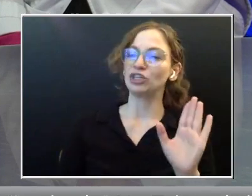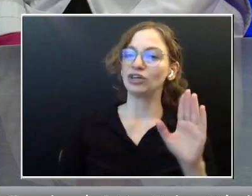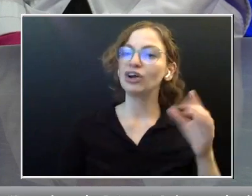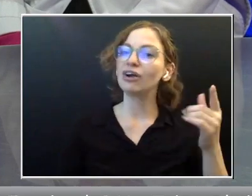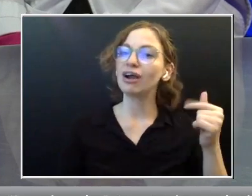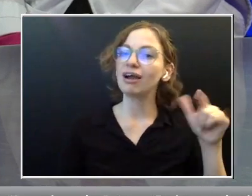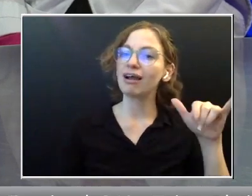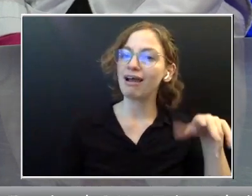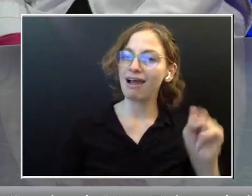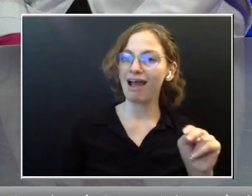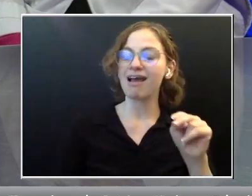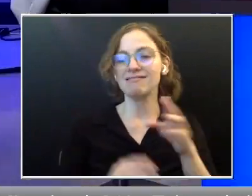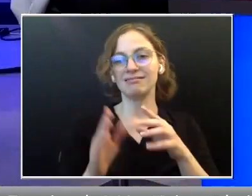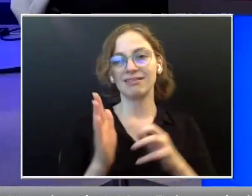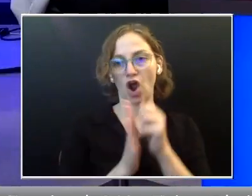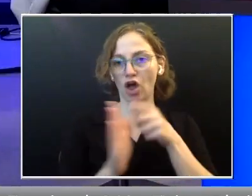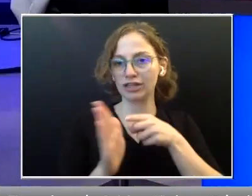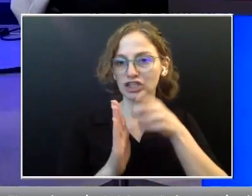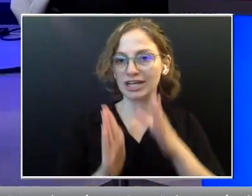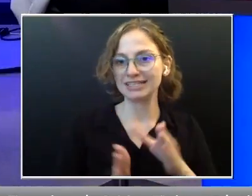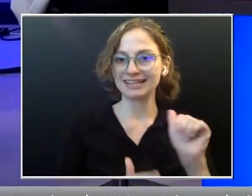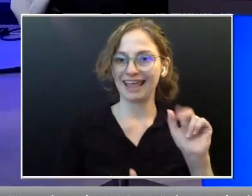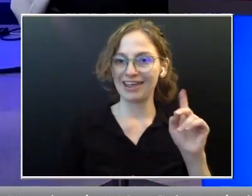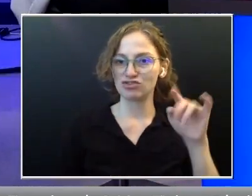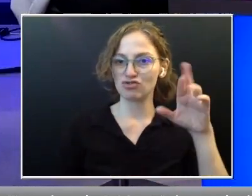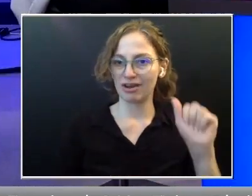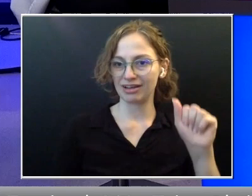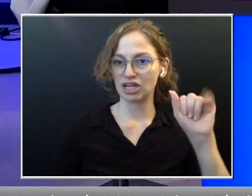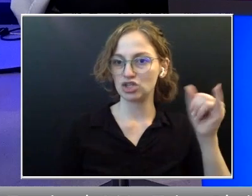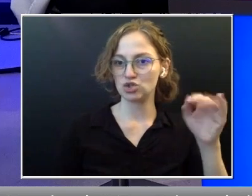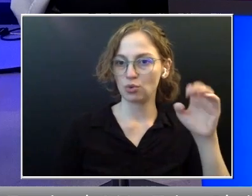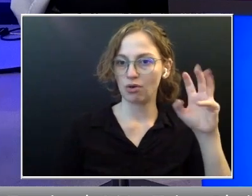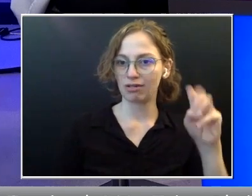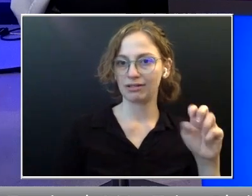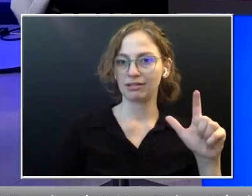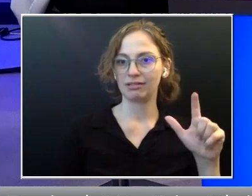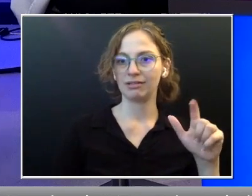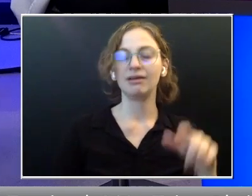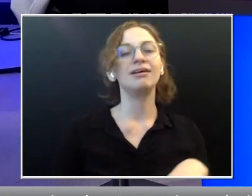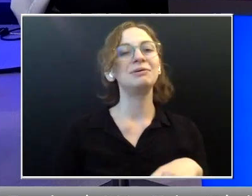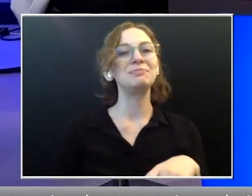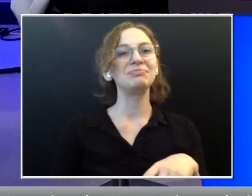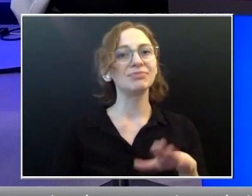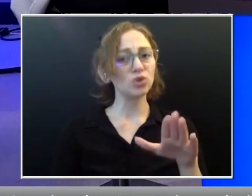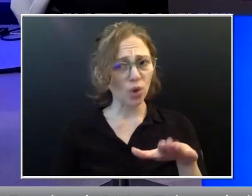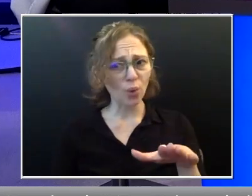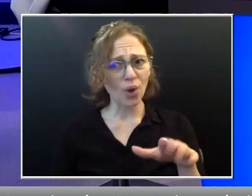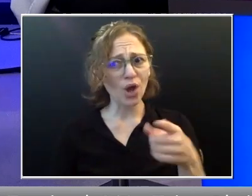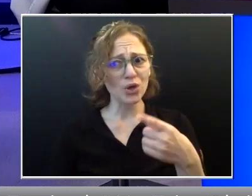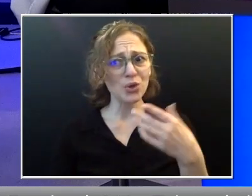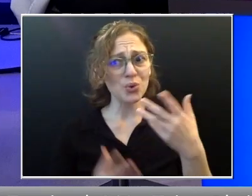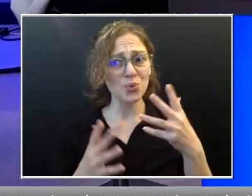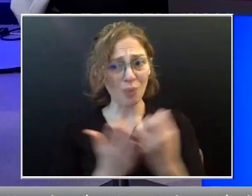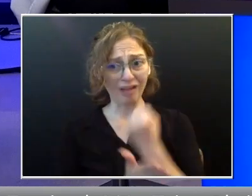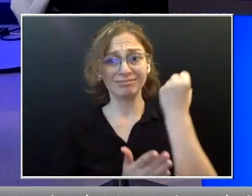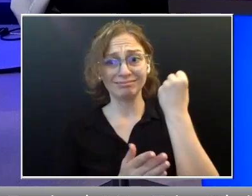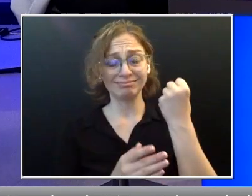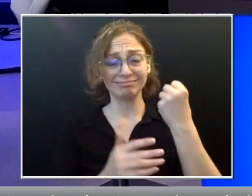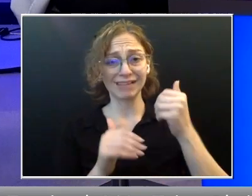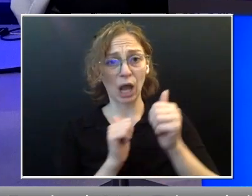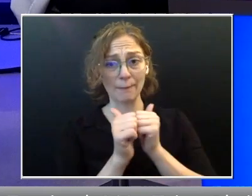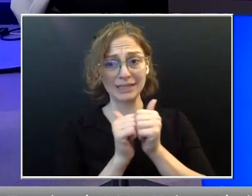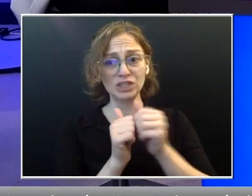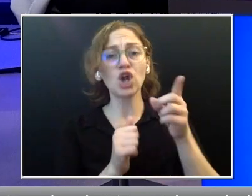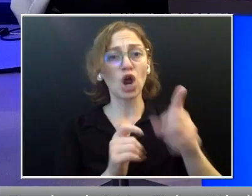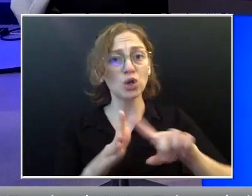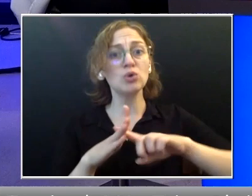Thank you for being here. Angela, you won the competition. And just to be clear, you started working out during